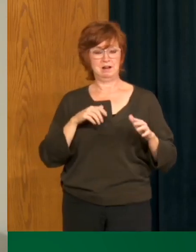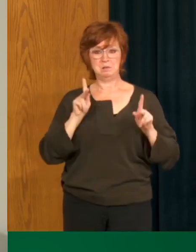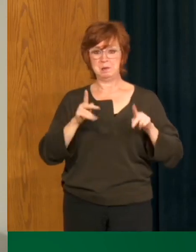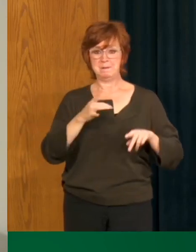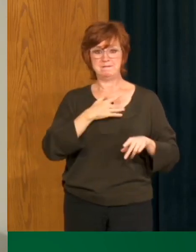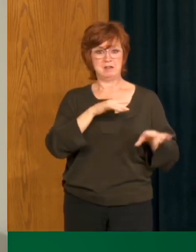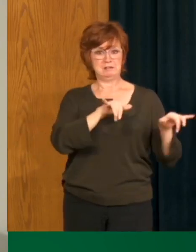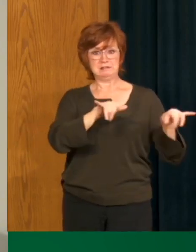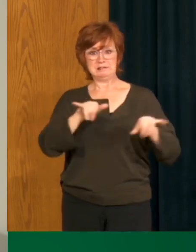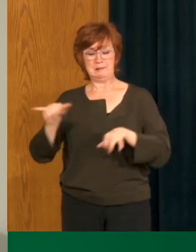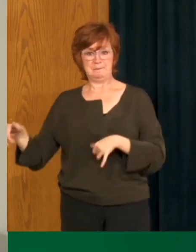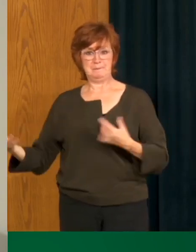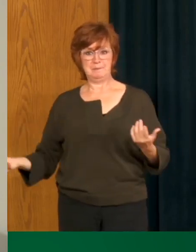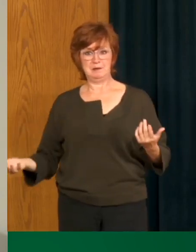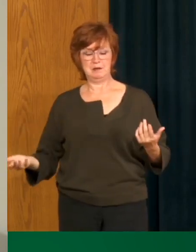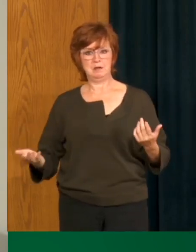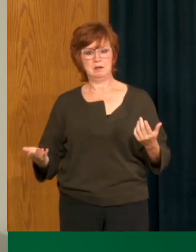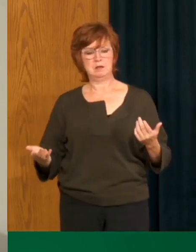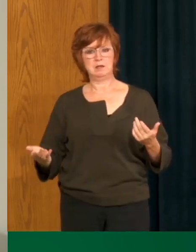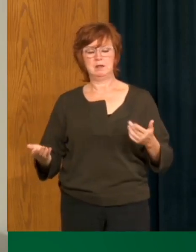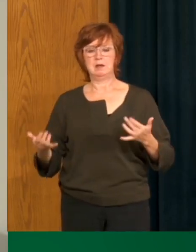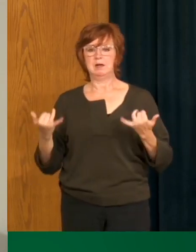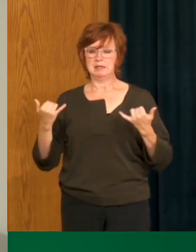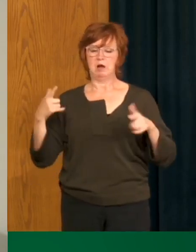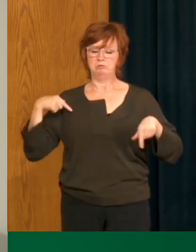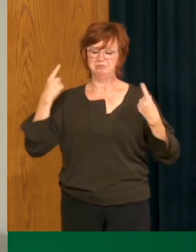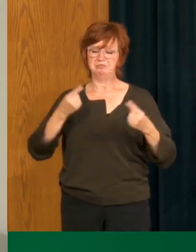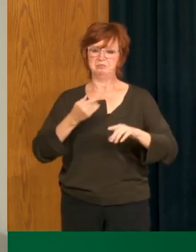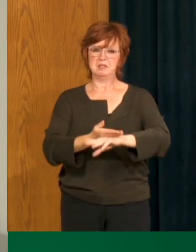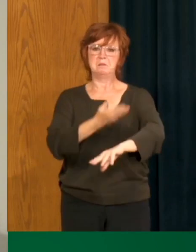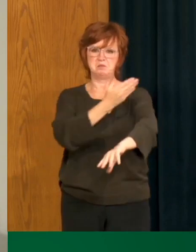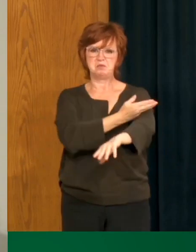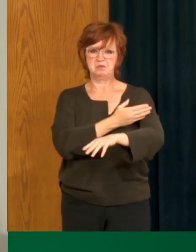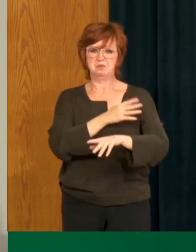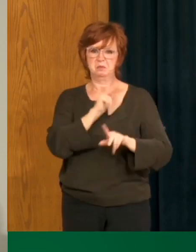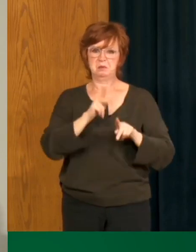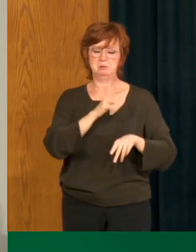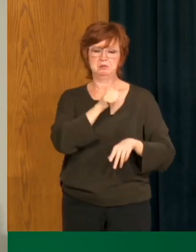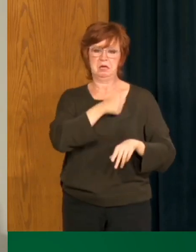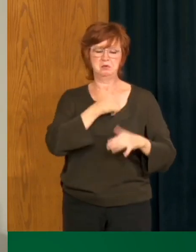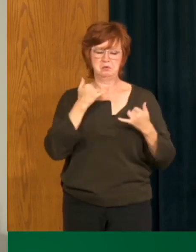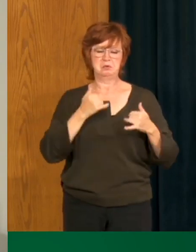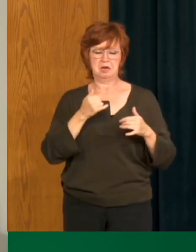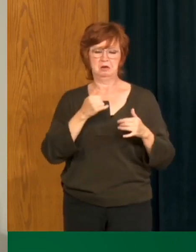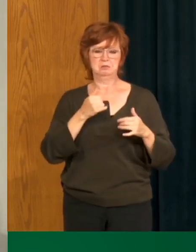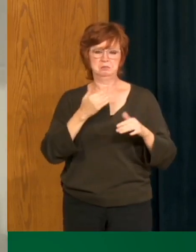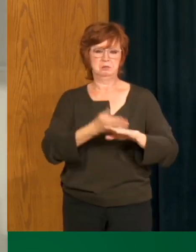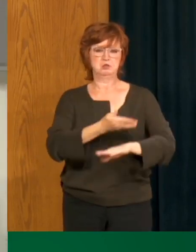communities to enable that. And I'll just see if Scott has any further comments.